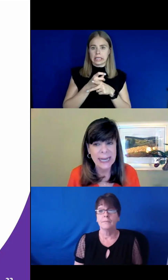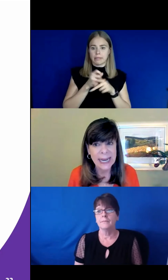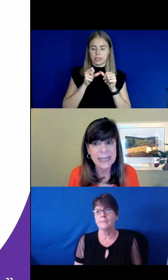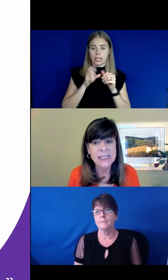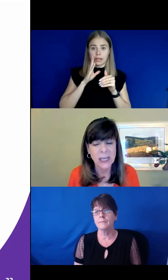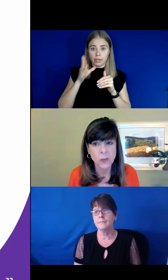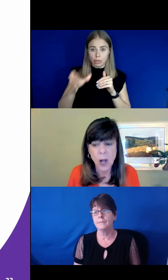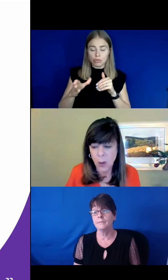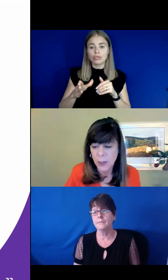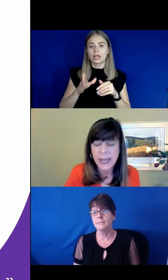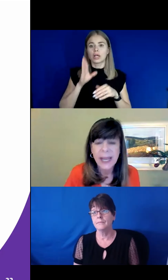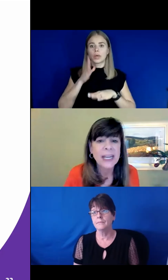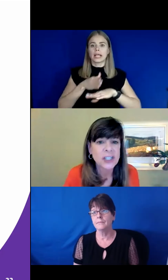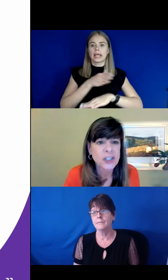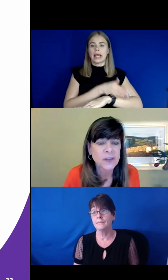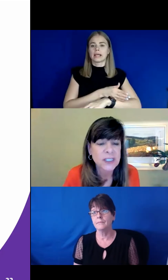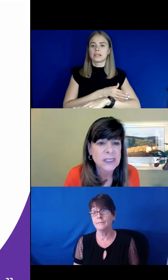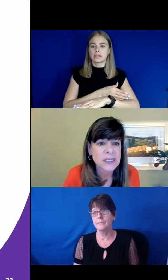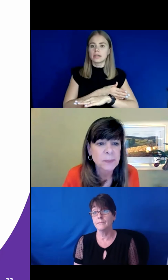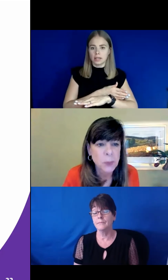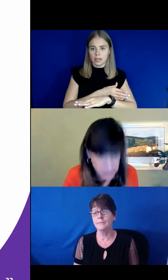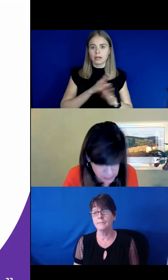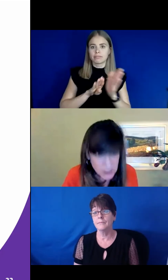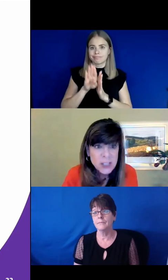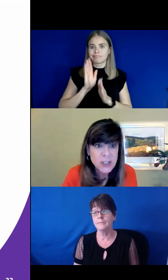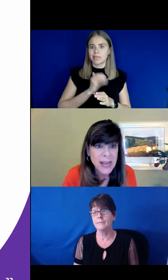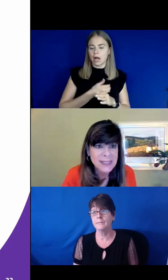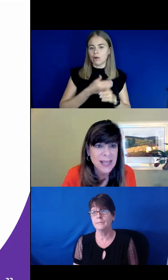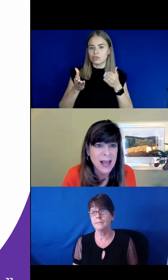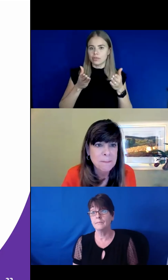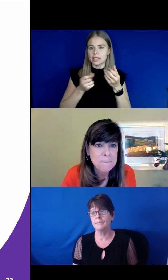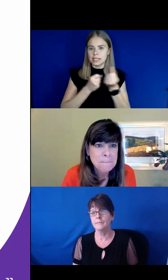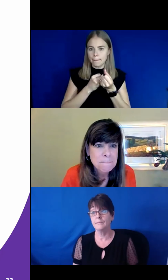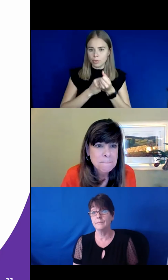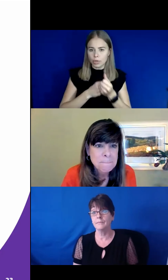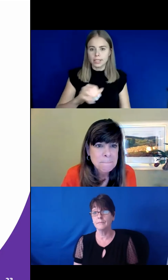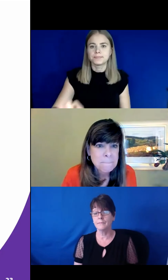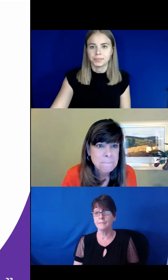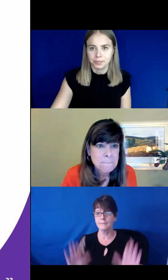actually enhance and grow aging services and supports. So next slide.